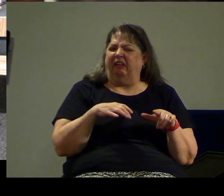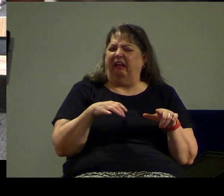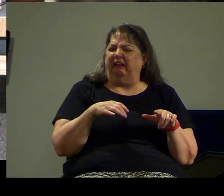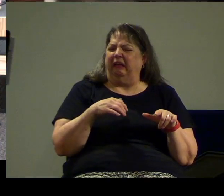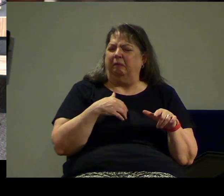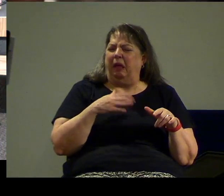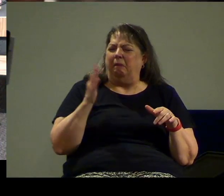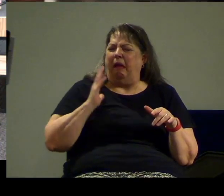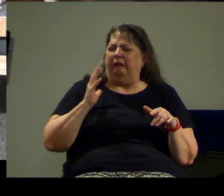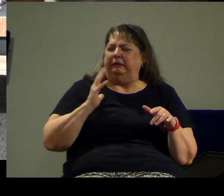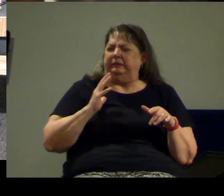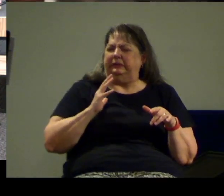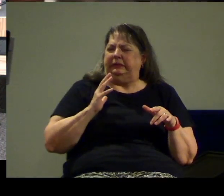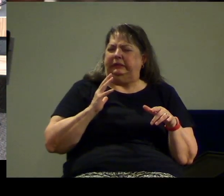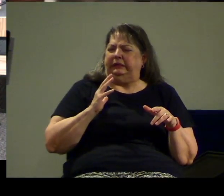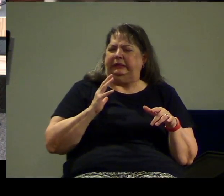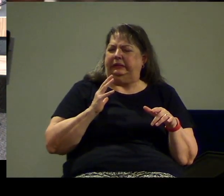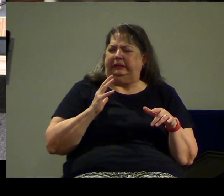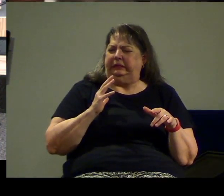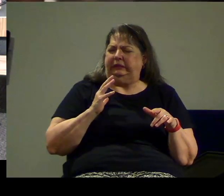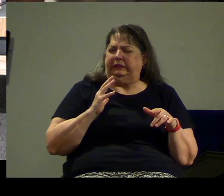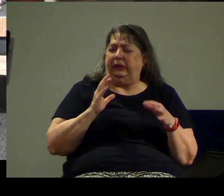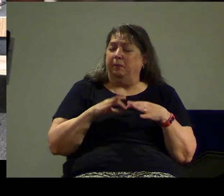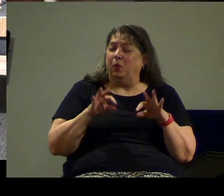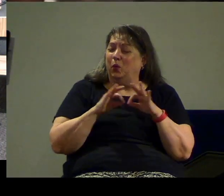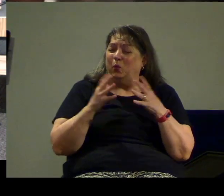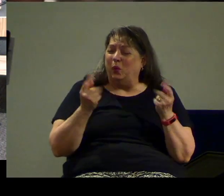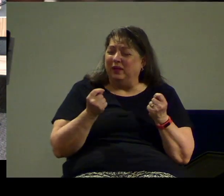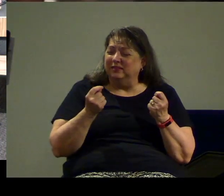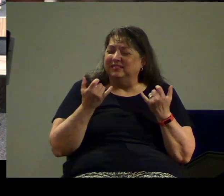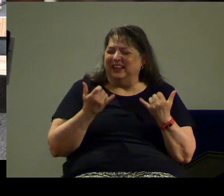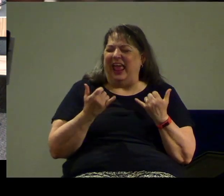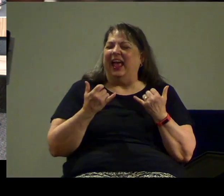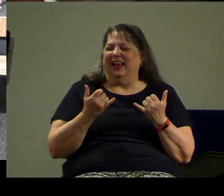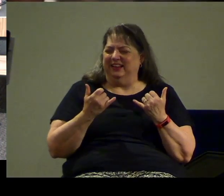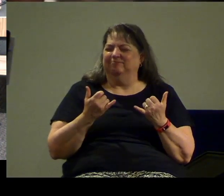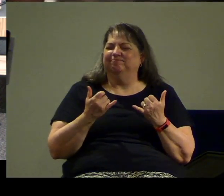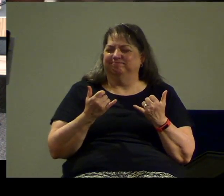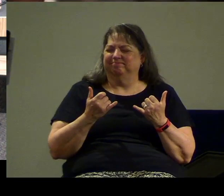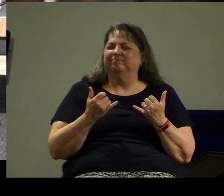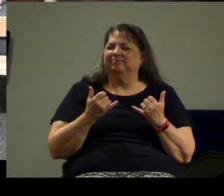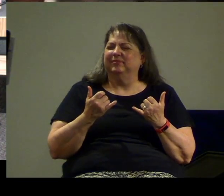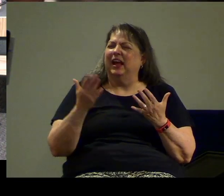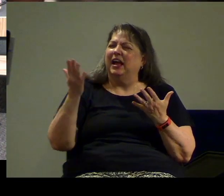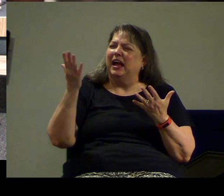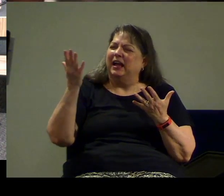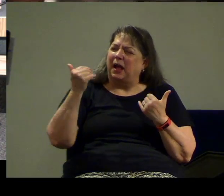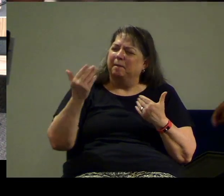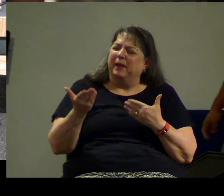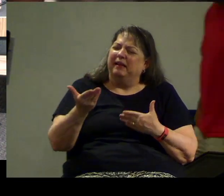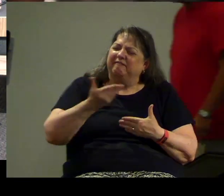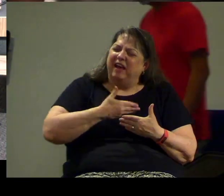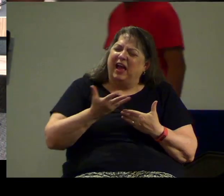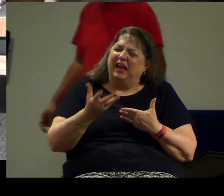past, all that matters is what we do today. Lord, that we ask you to come into our lives